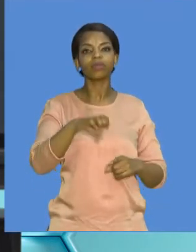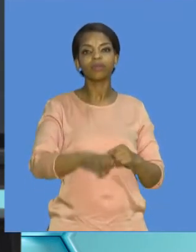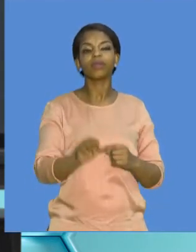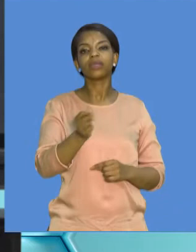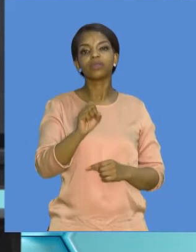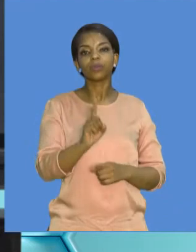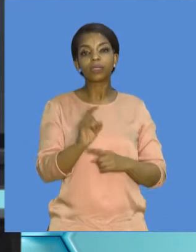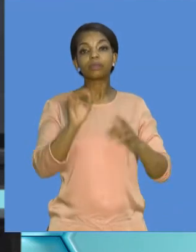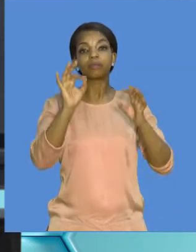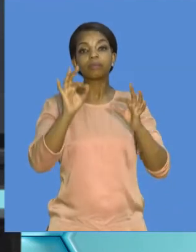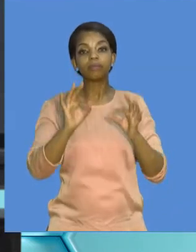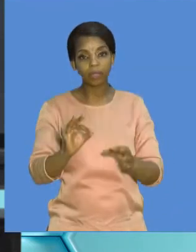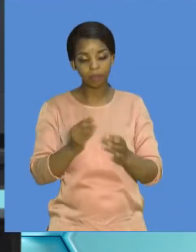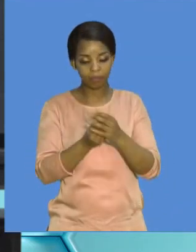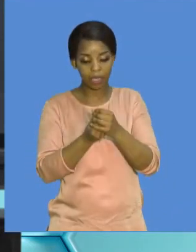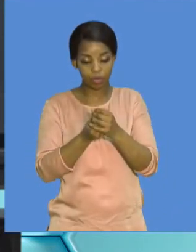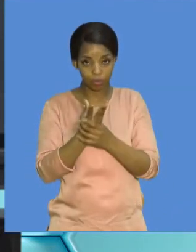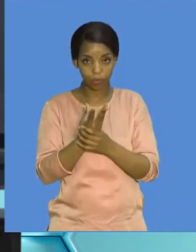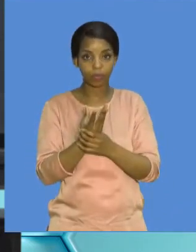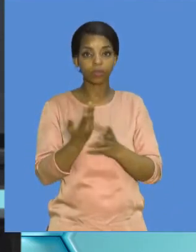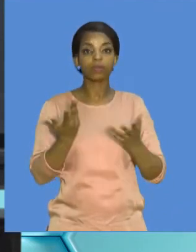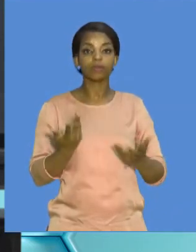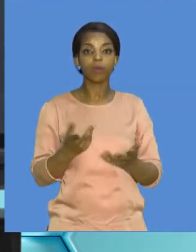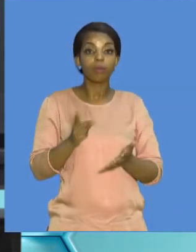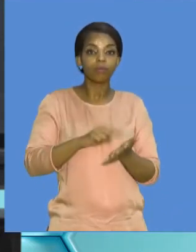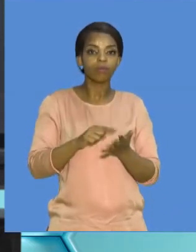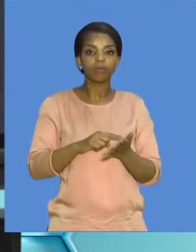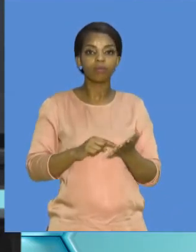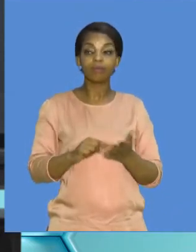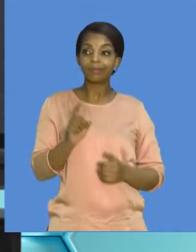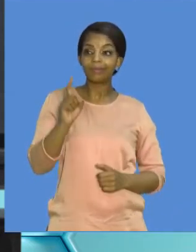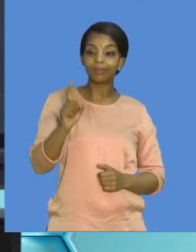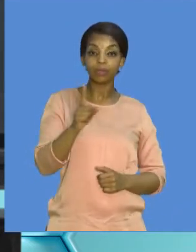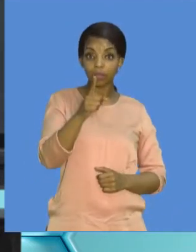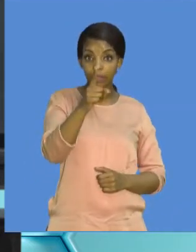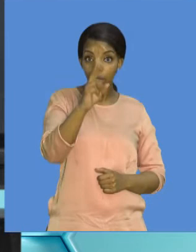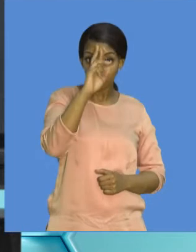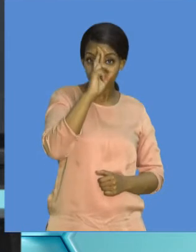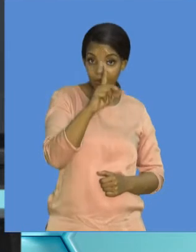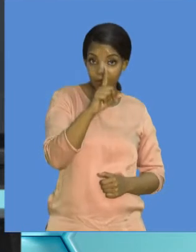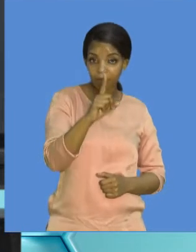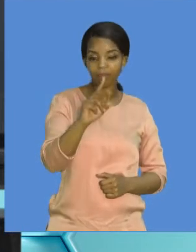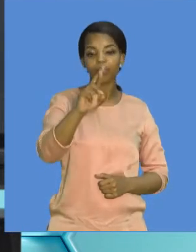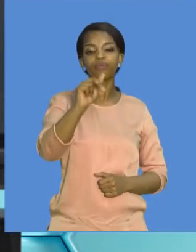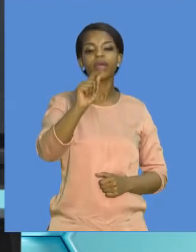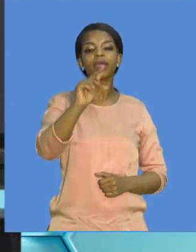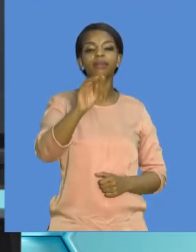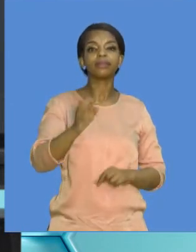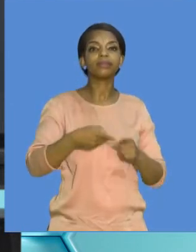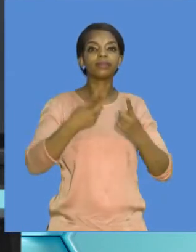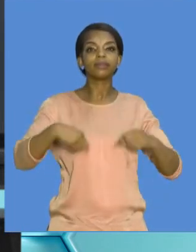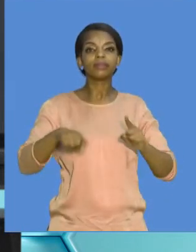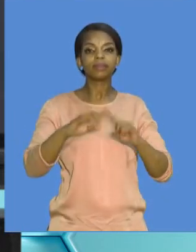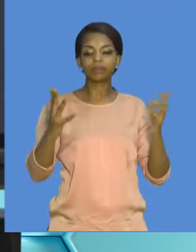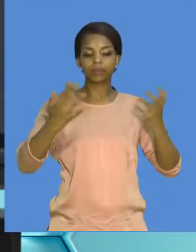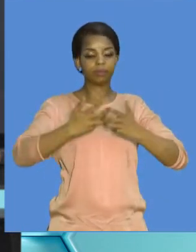a rate of growth when it comes to this. And also remember, our rate of growth talks to the gradient, right? So you will